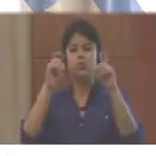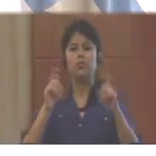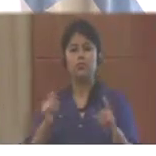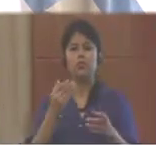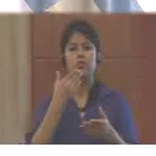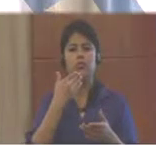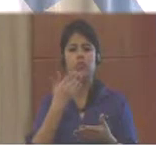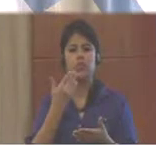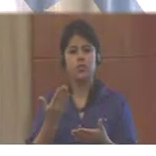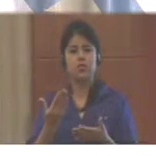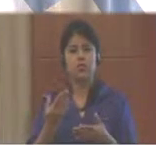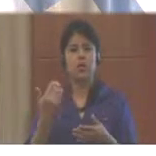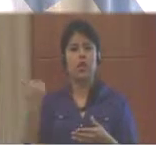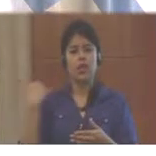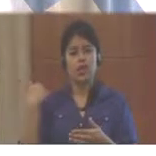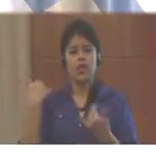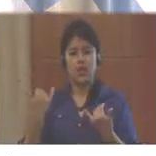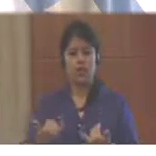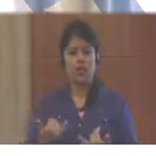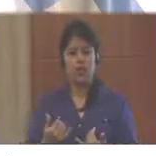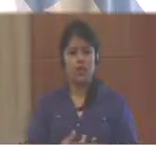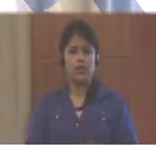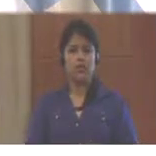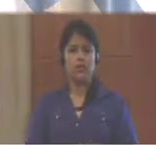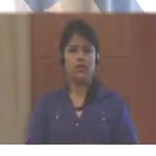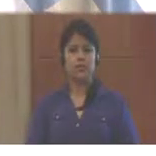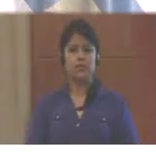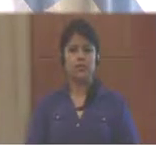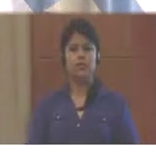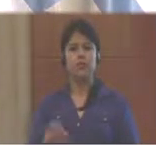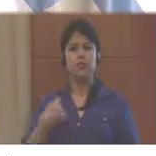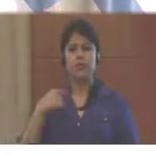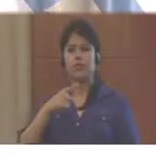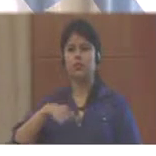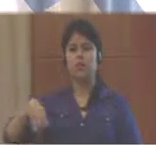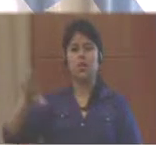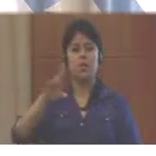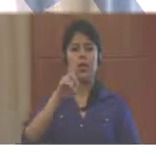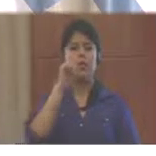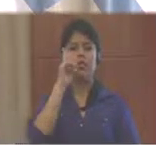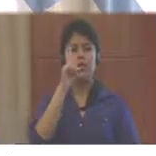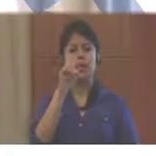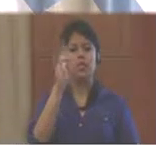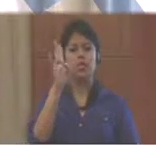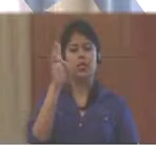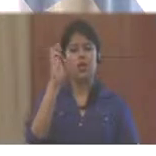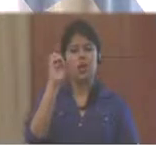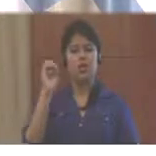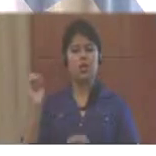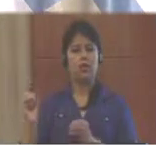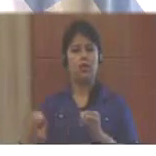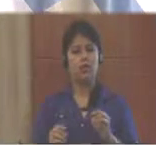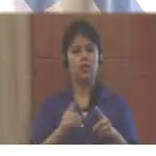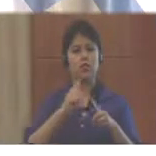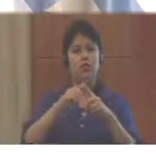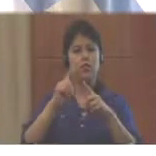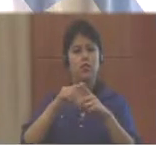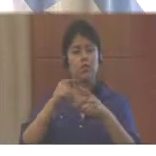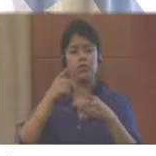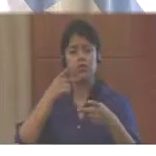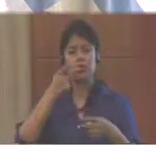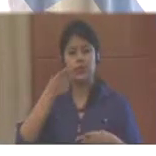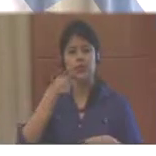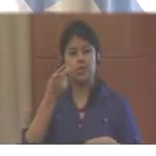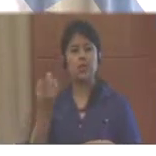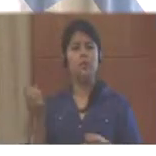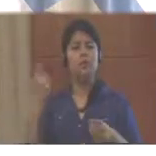a consultation that we realize right now involves 170